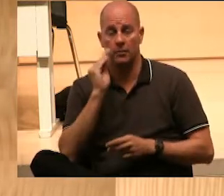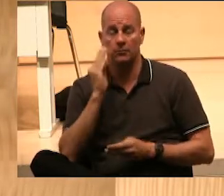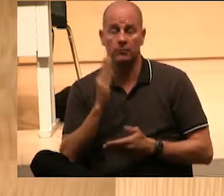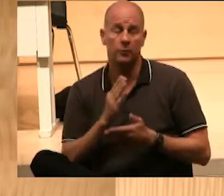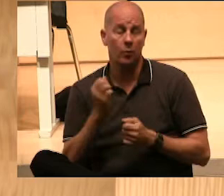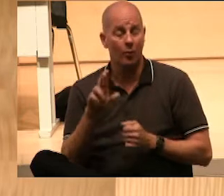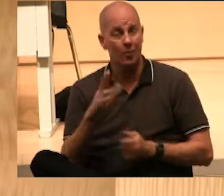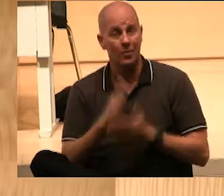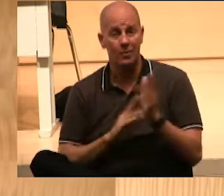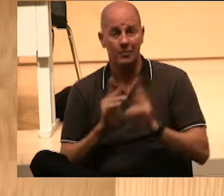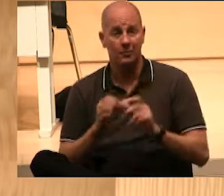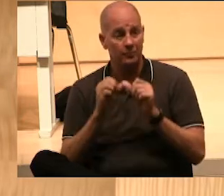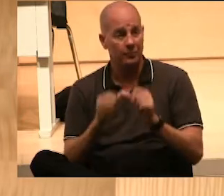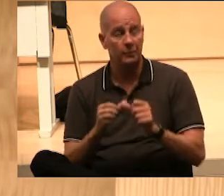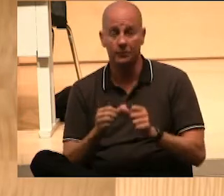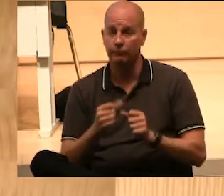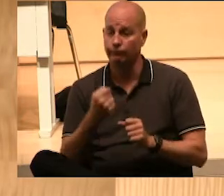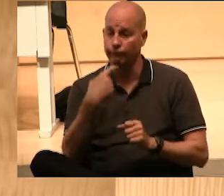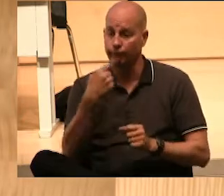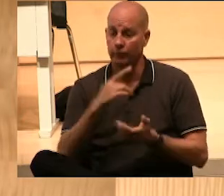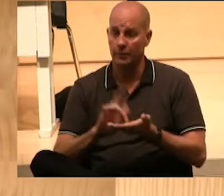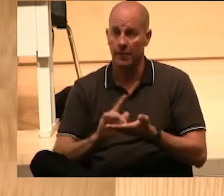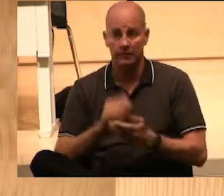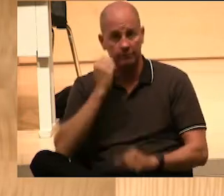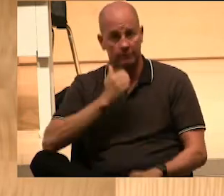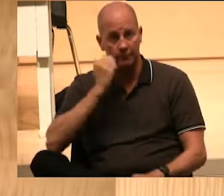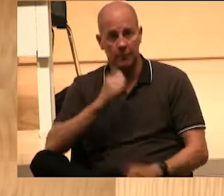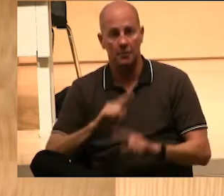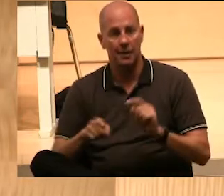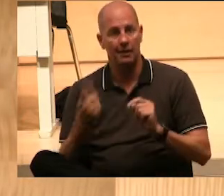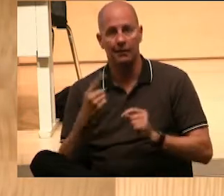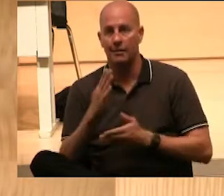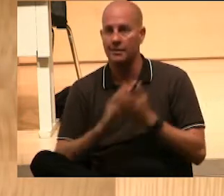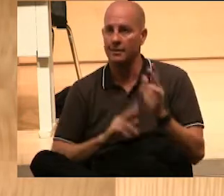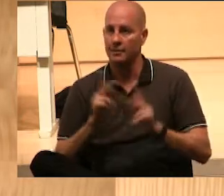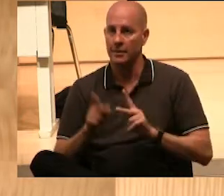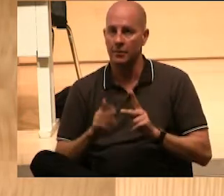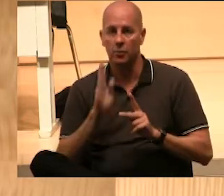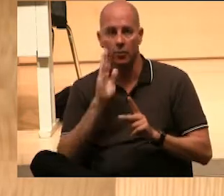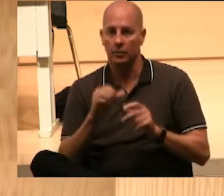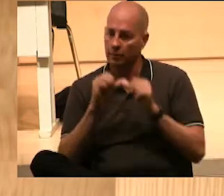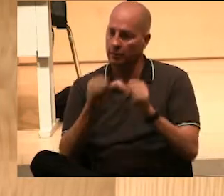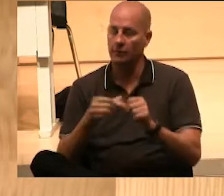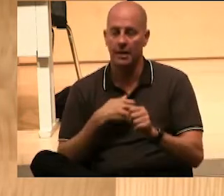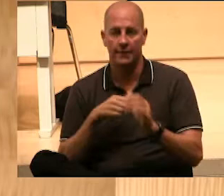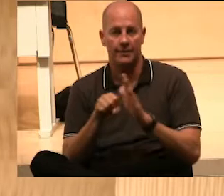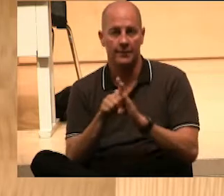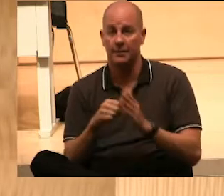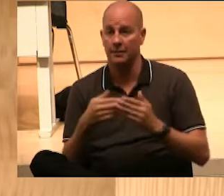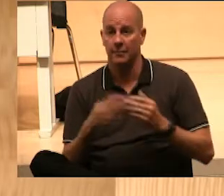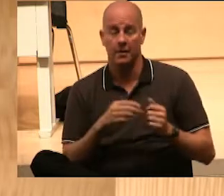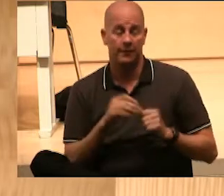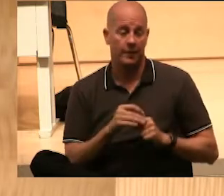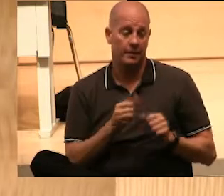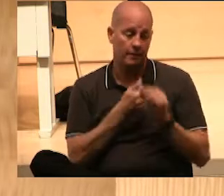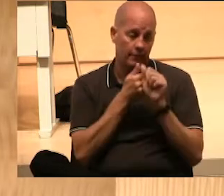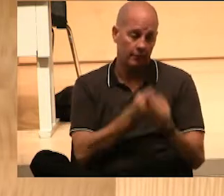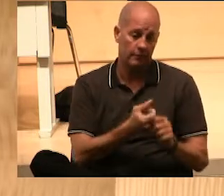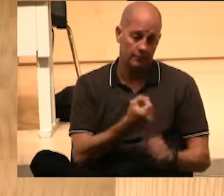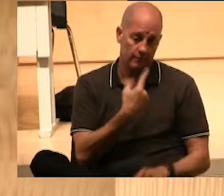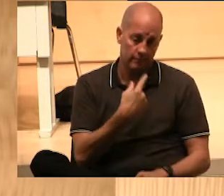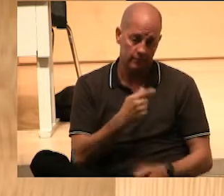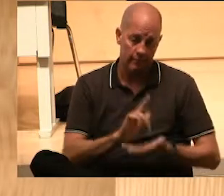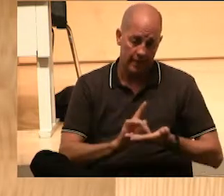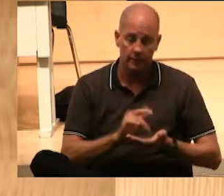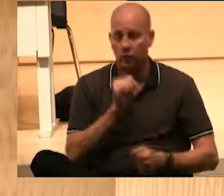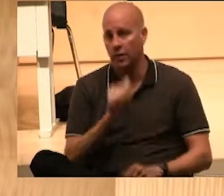taking them just as prescribed, there's still some people that are going to have significant symptoms, whether they're complying with their medication or not. Or there's still going